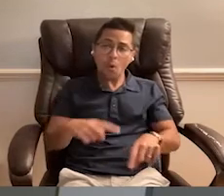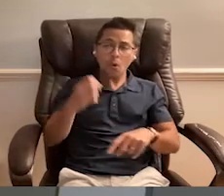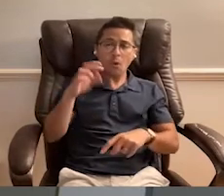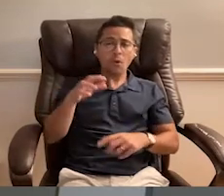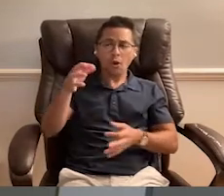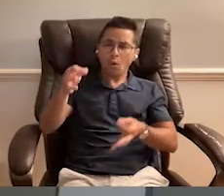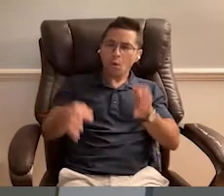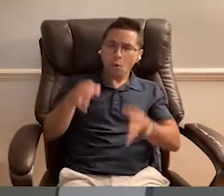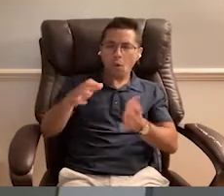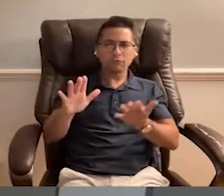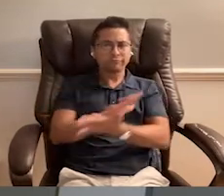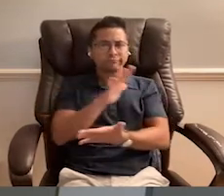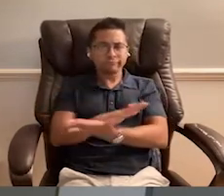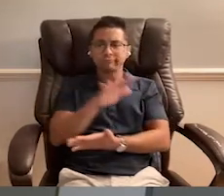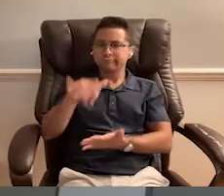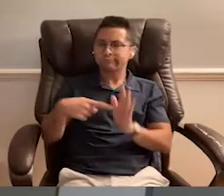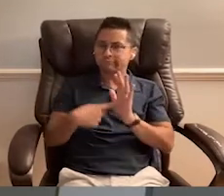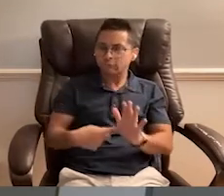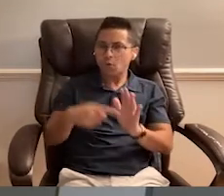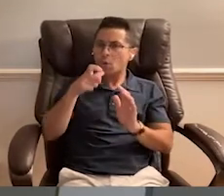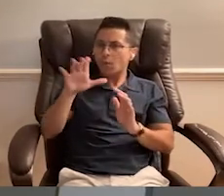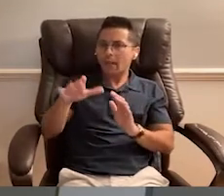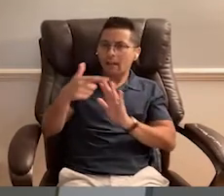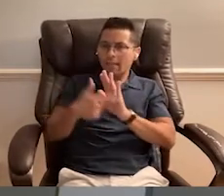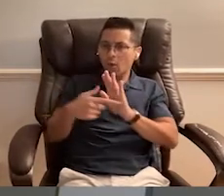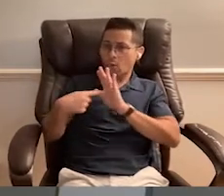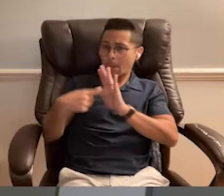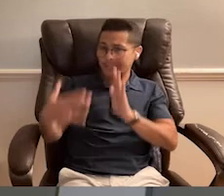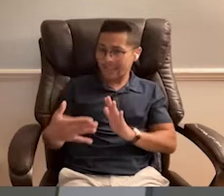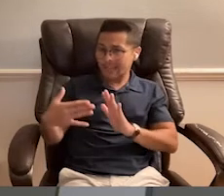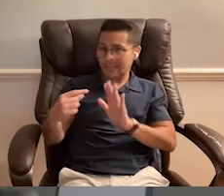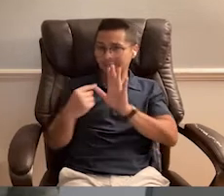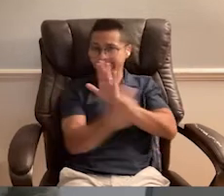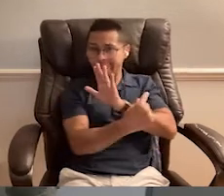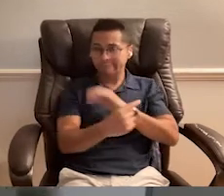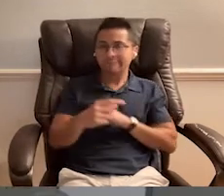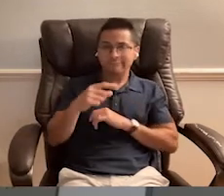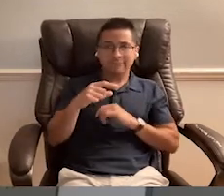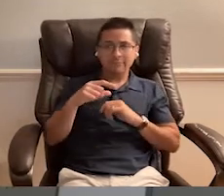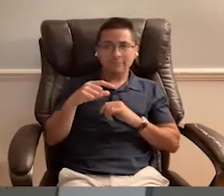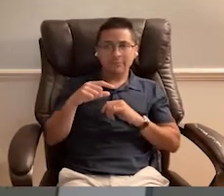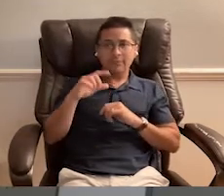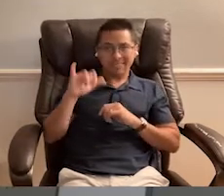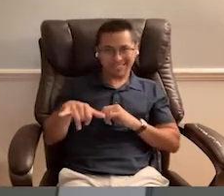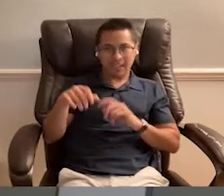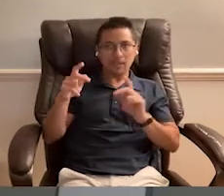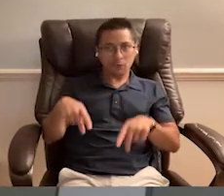who have a court order or a court document indicating who their legal representative